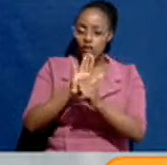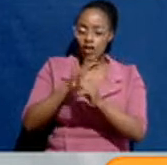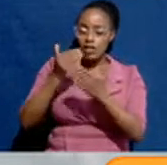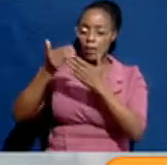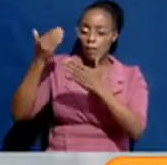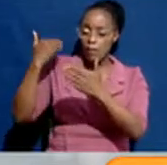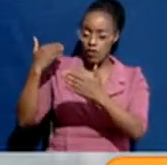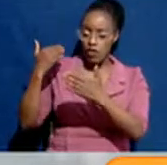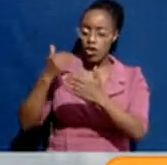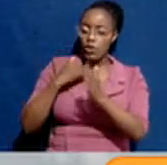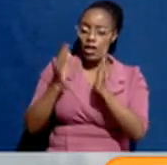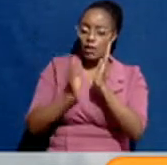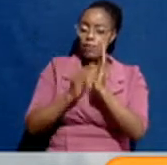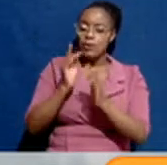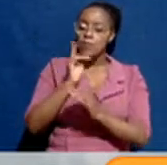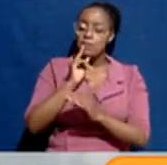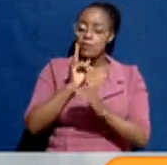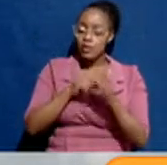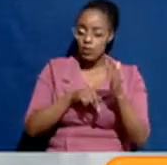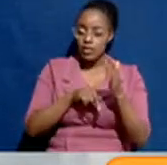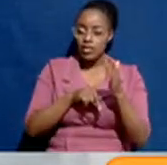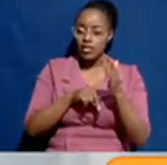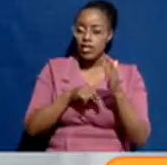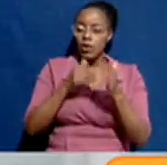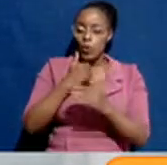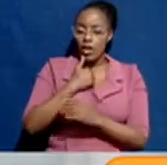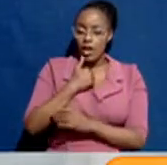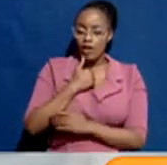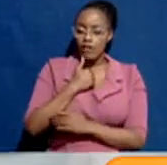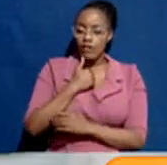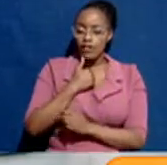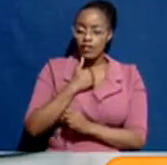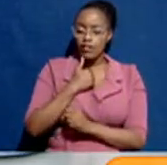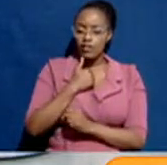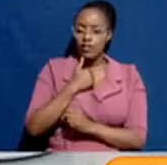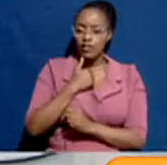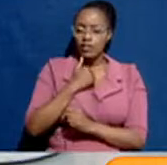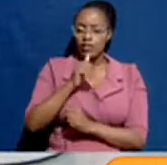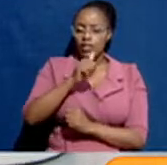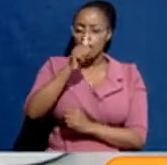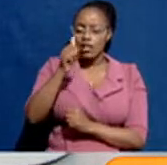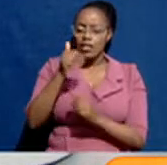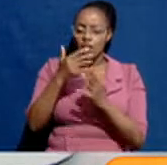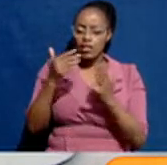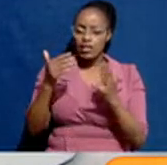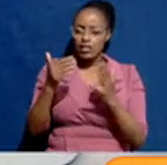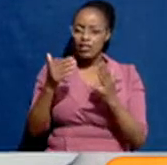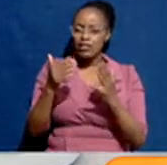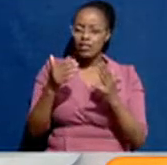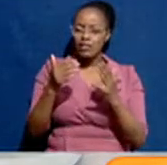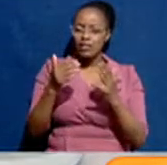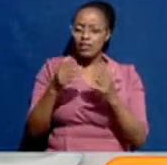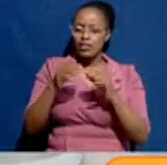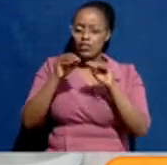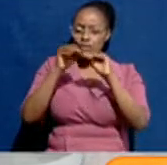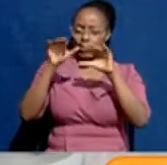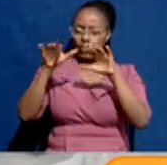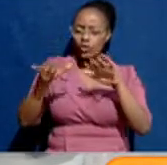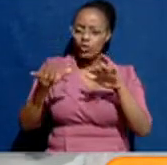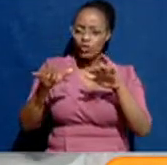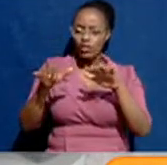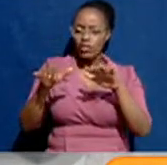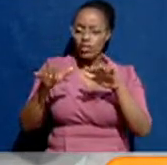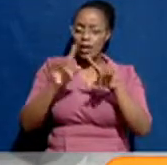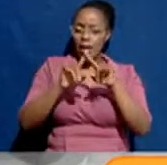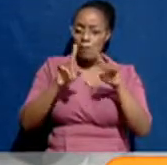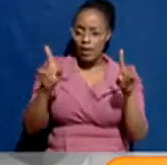on indicated that, of course, we have reason to celebrate 10 years of devolution,